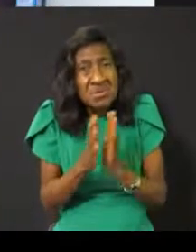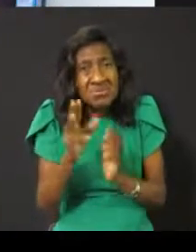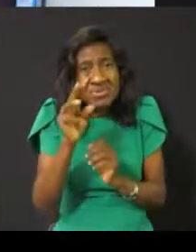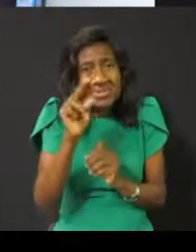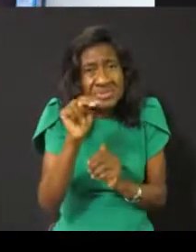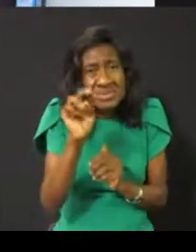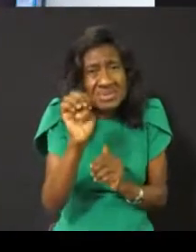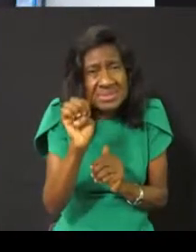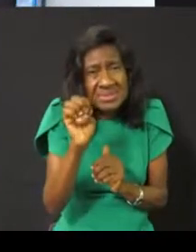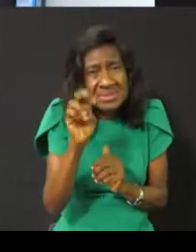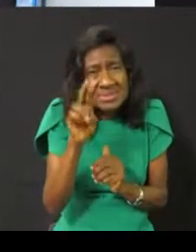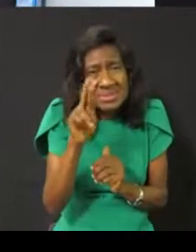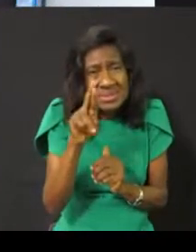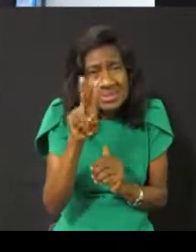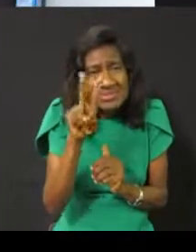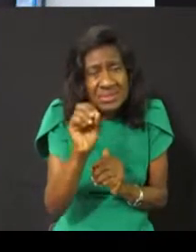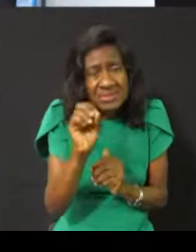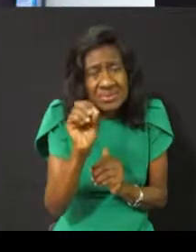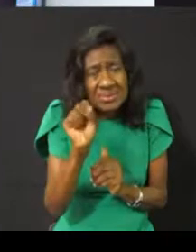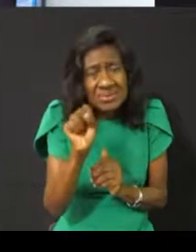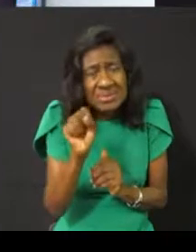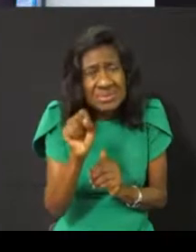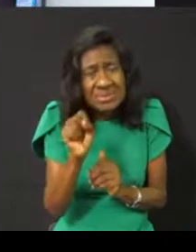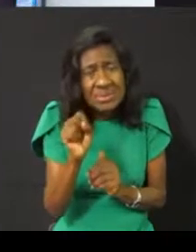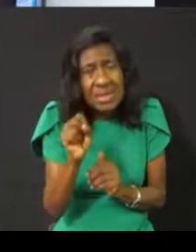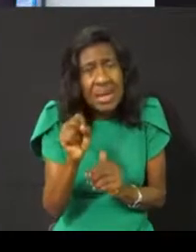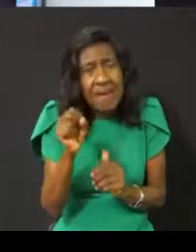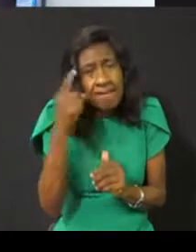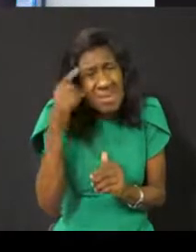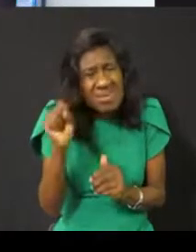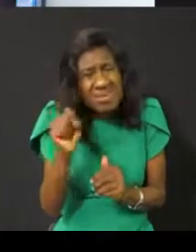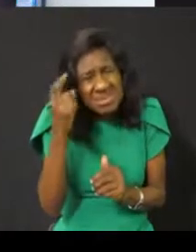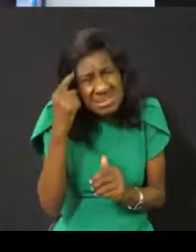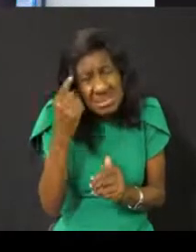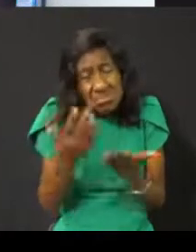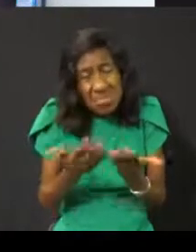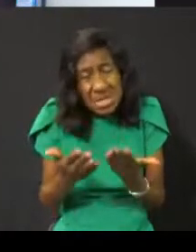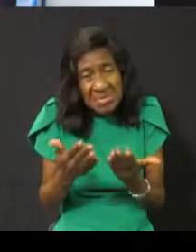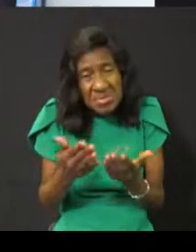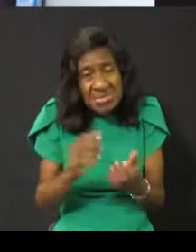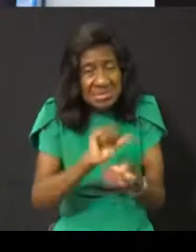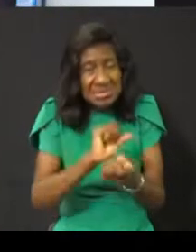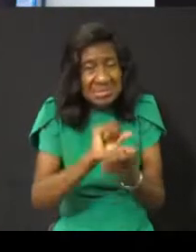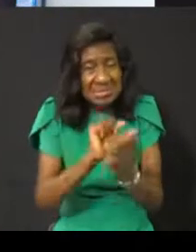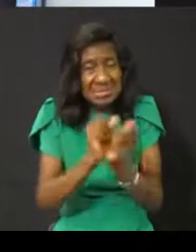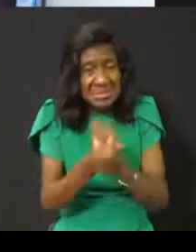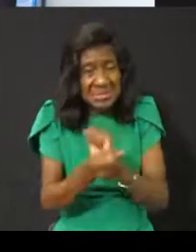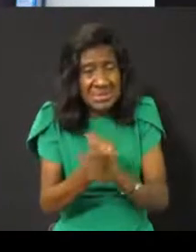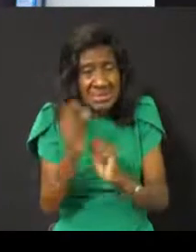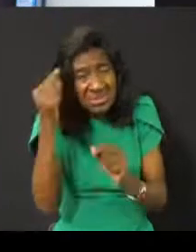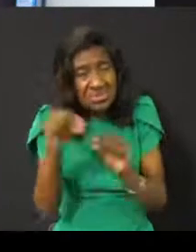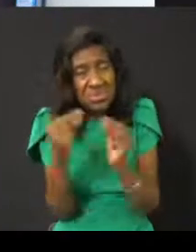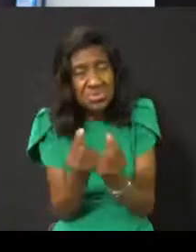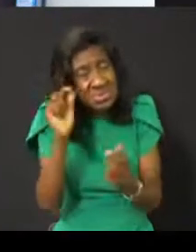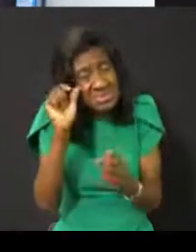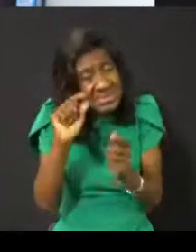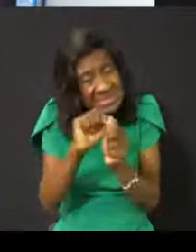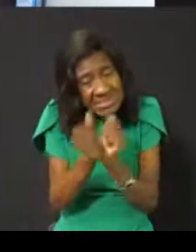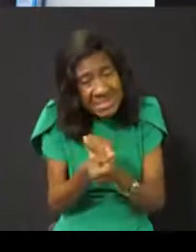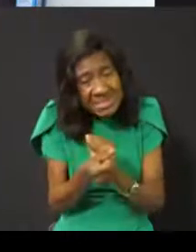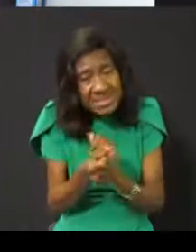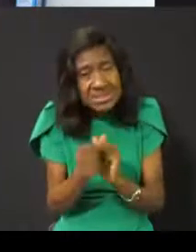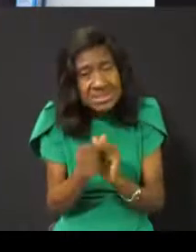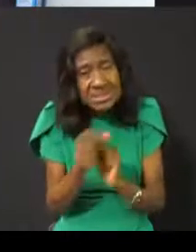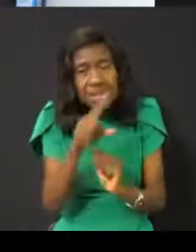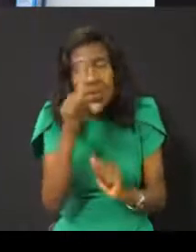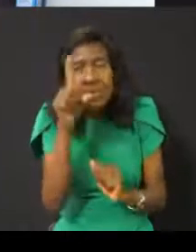right now in case we change our minds and backtrack. What can you say to those folks? Is this a valid concern? How can you reassure them